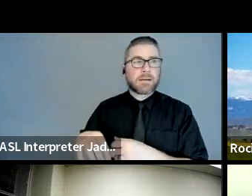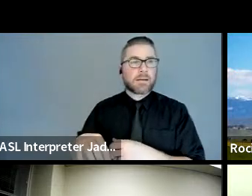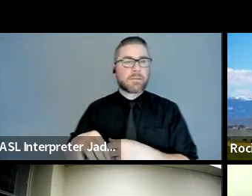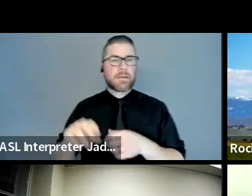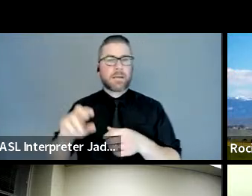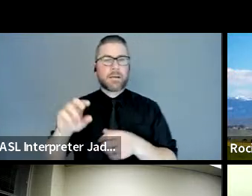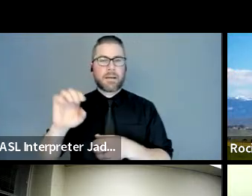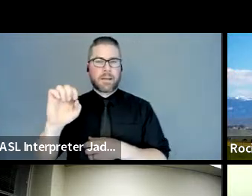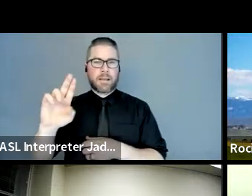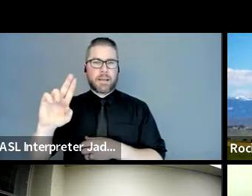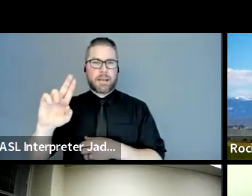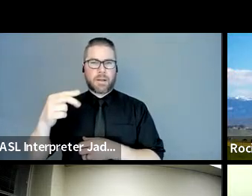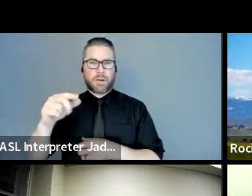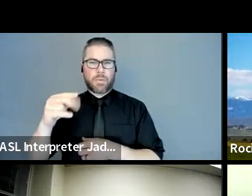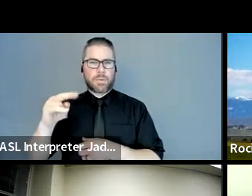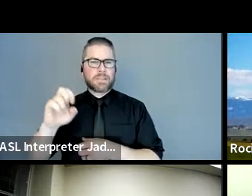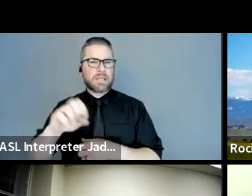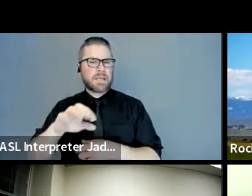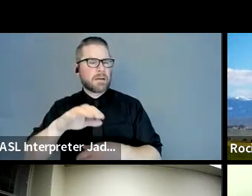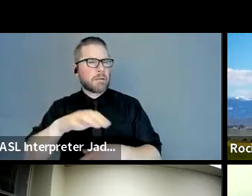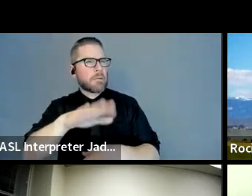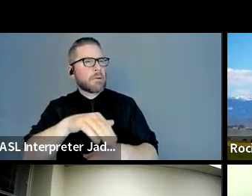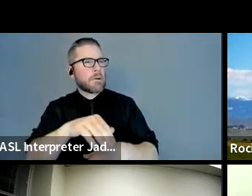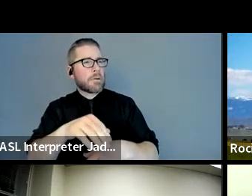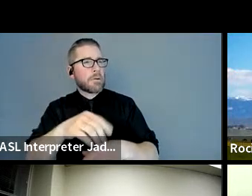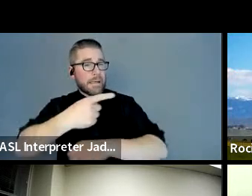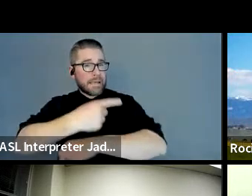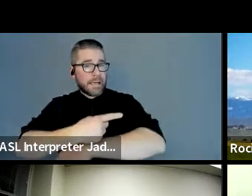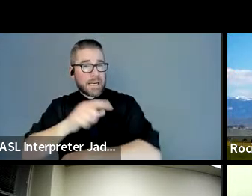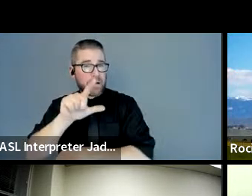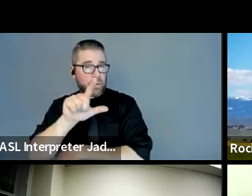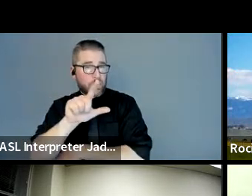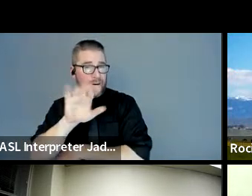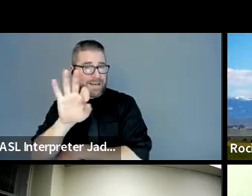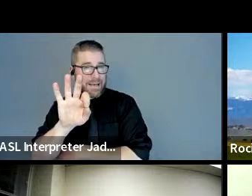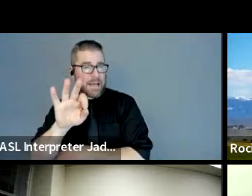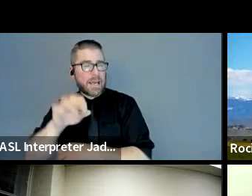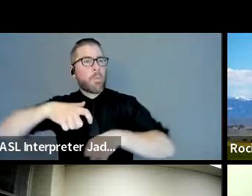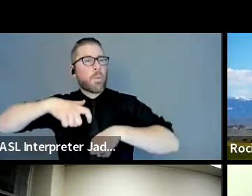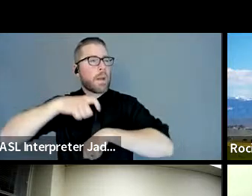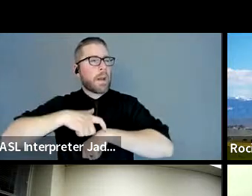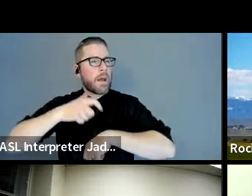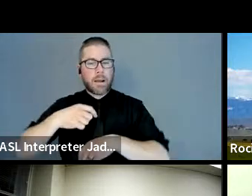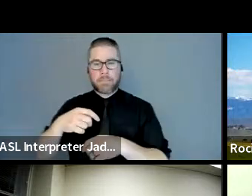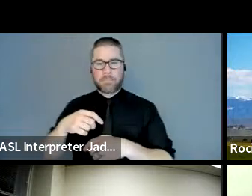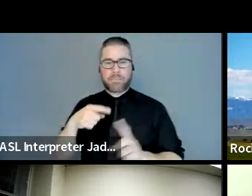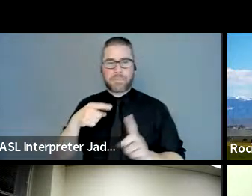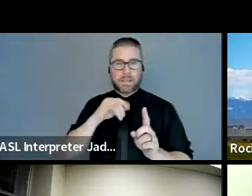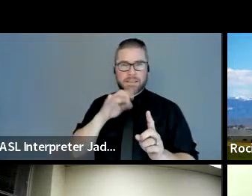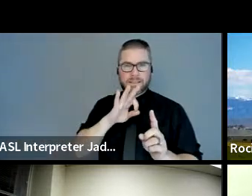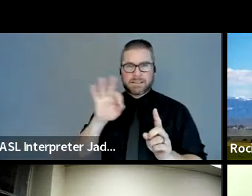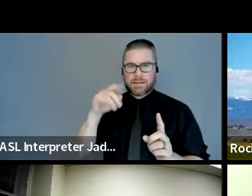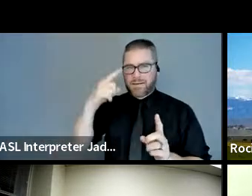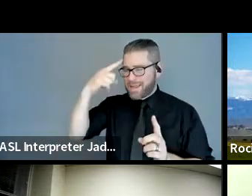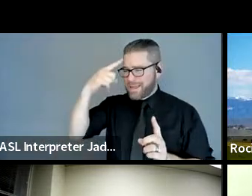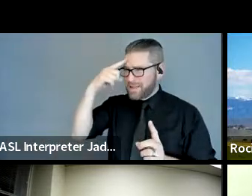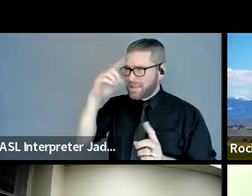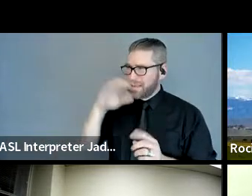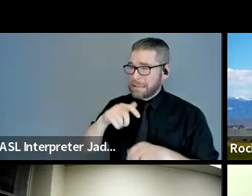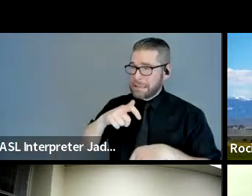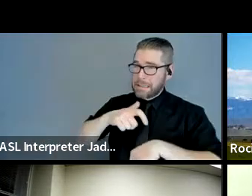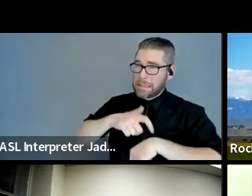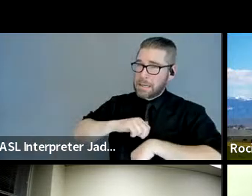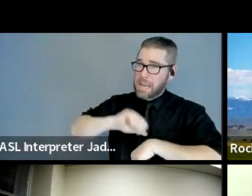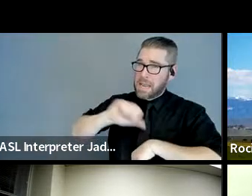time? I believe it's going to start around 10 a.m., but I will send, can I